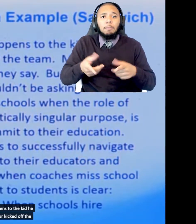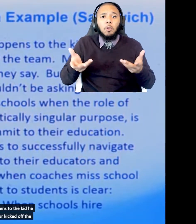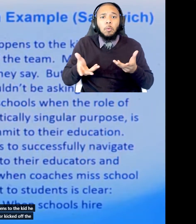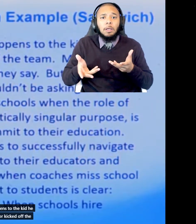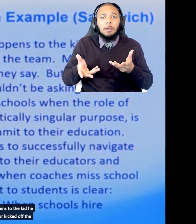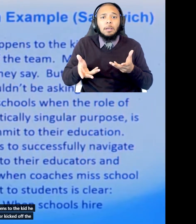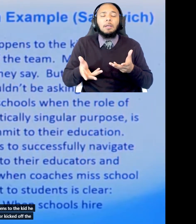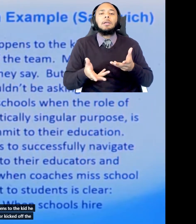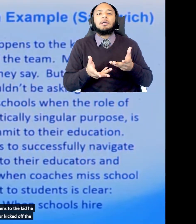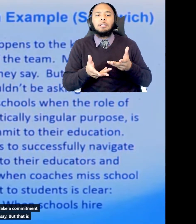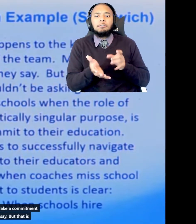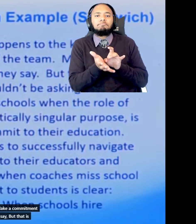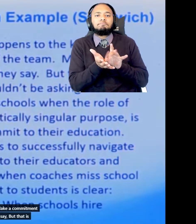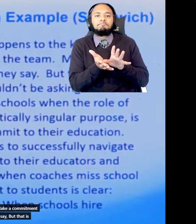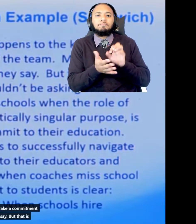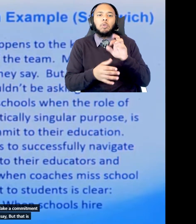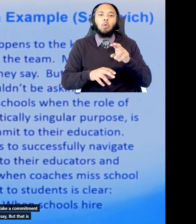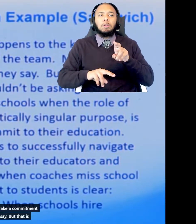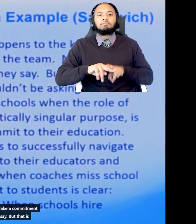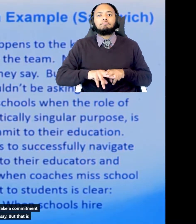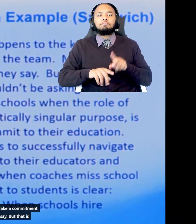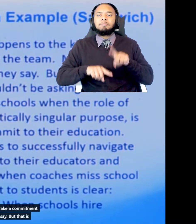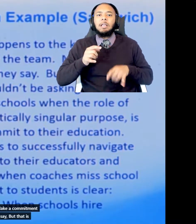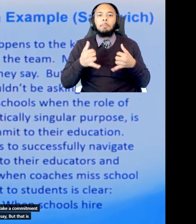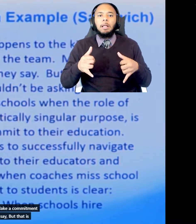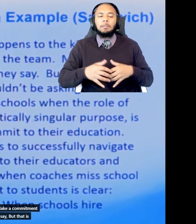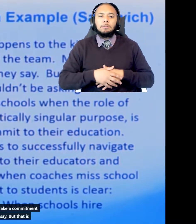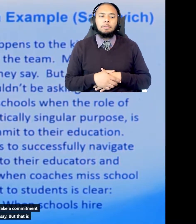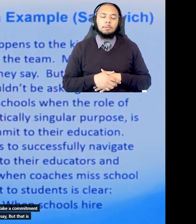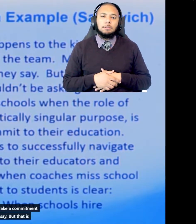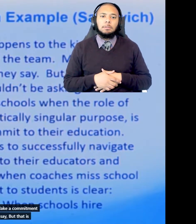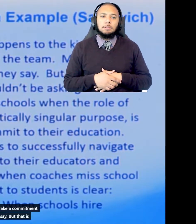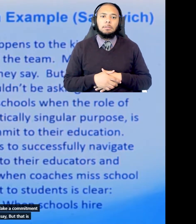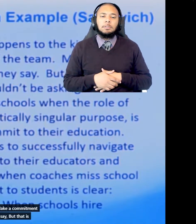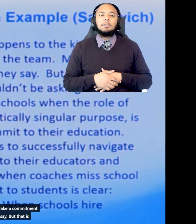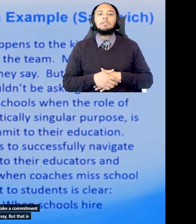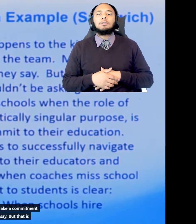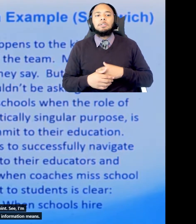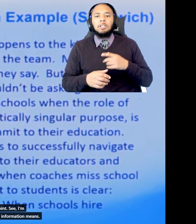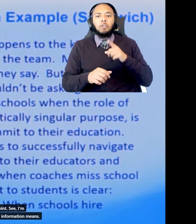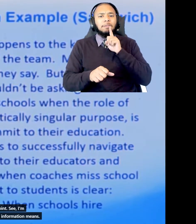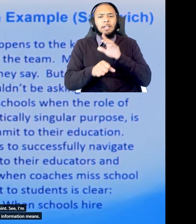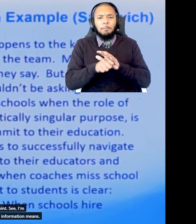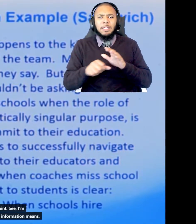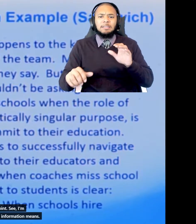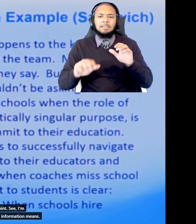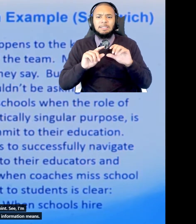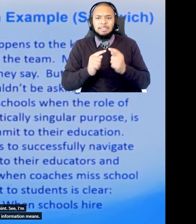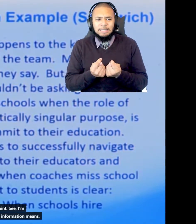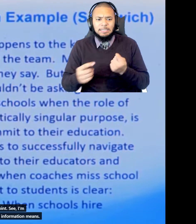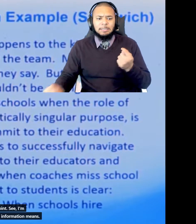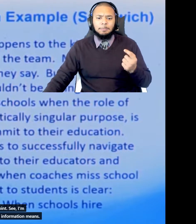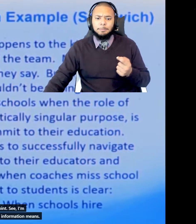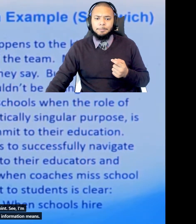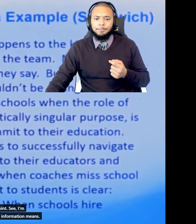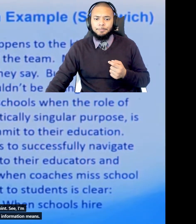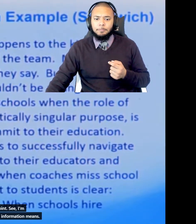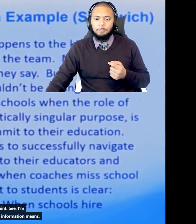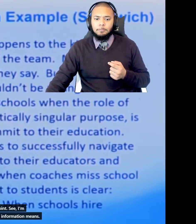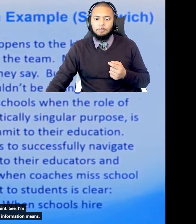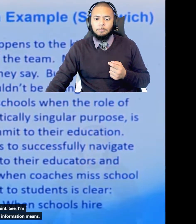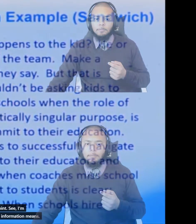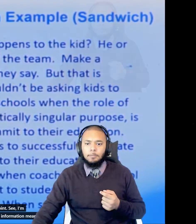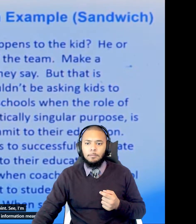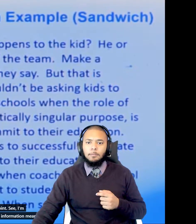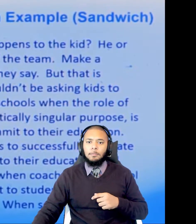she is benched or kicked off the team. This is my warrant. Make a commitment to the team, they say, but that is precisely the point. See, I'm explaining